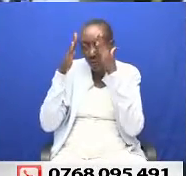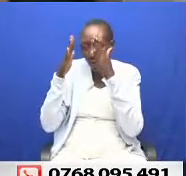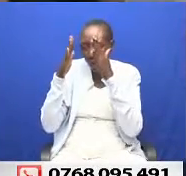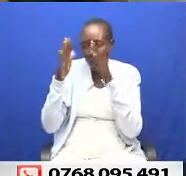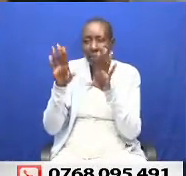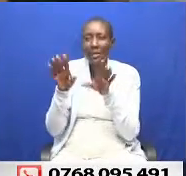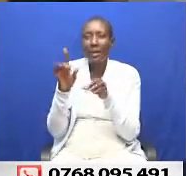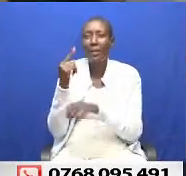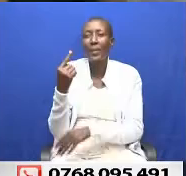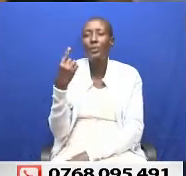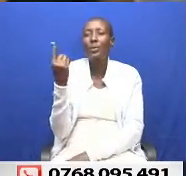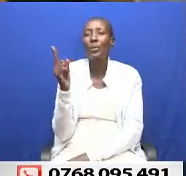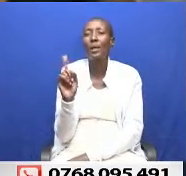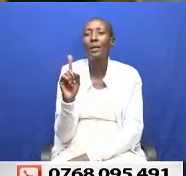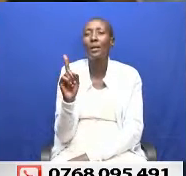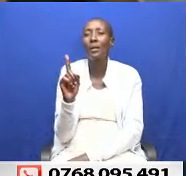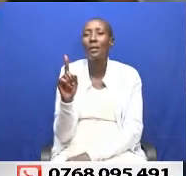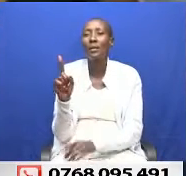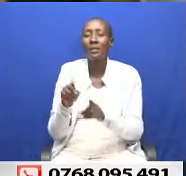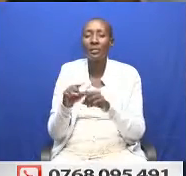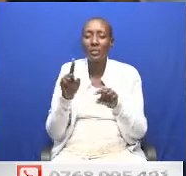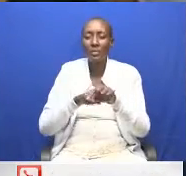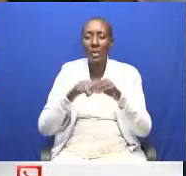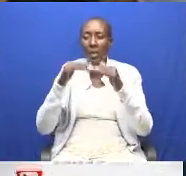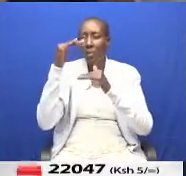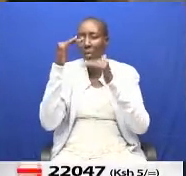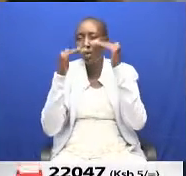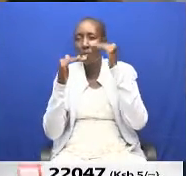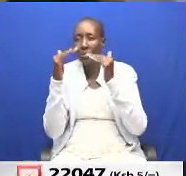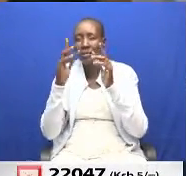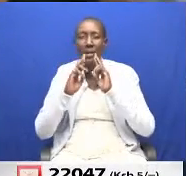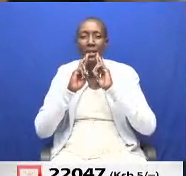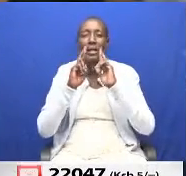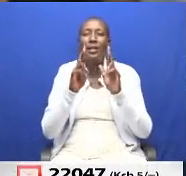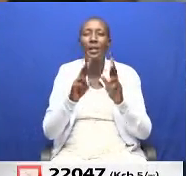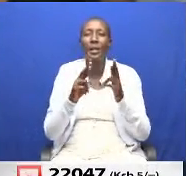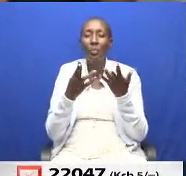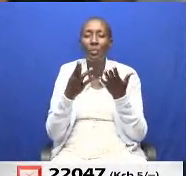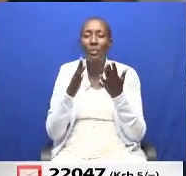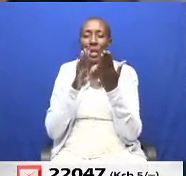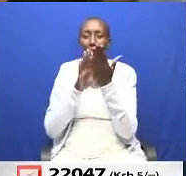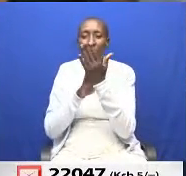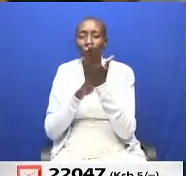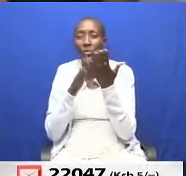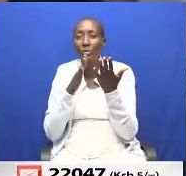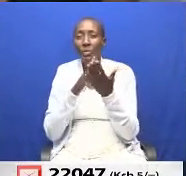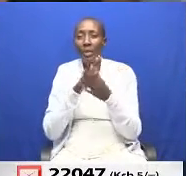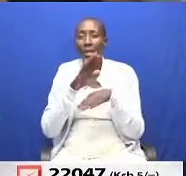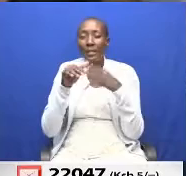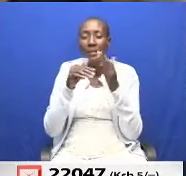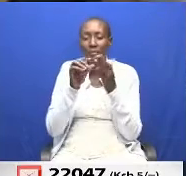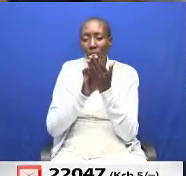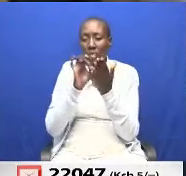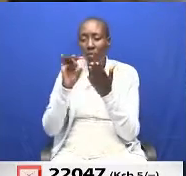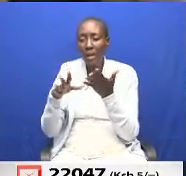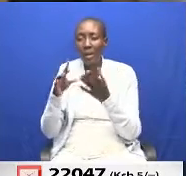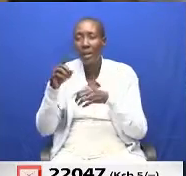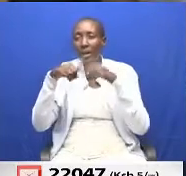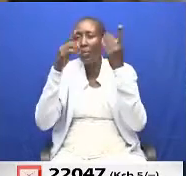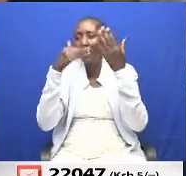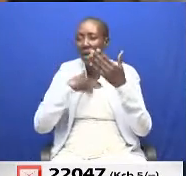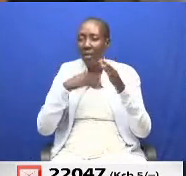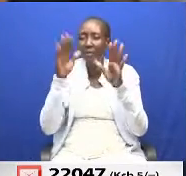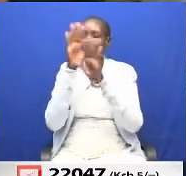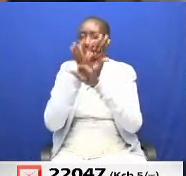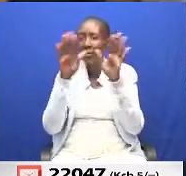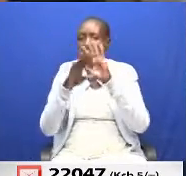wowote. Ethnic antagonism and competition, and the report recommends that we abolish the winner takes all presidential system, and